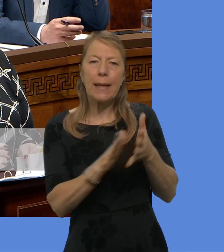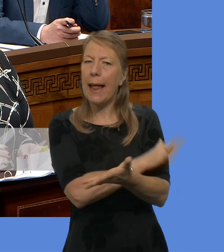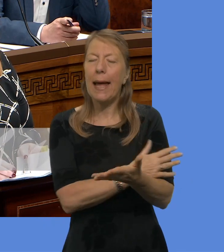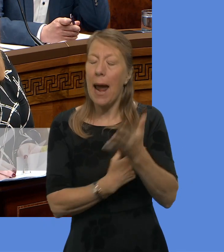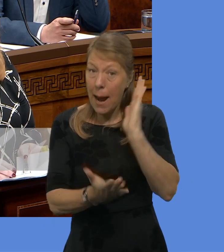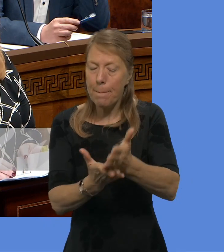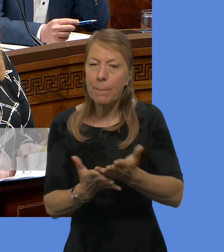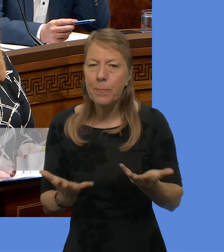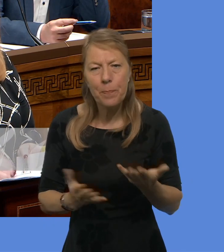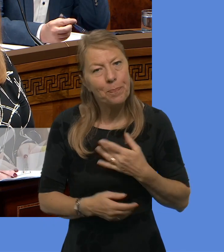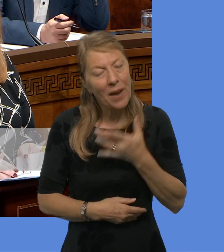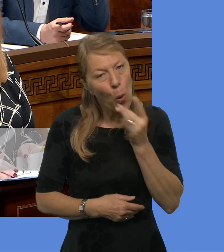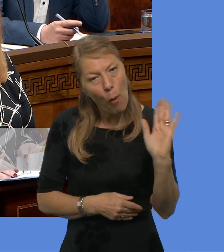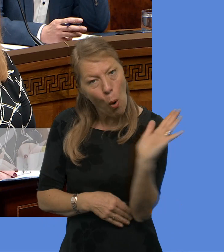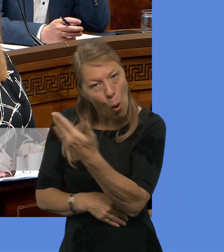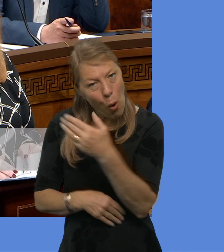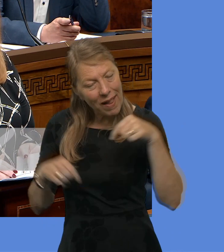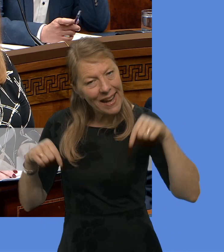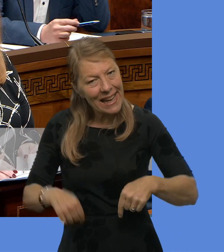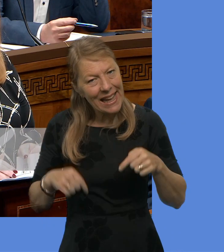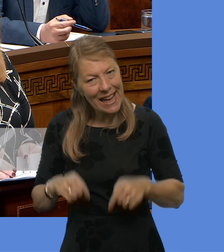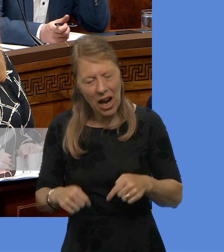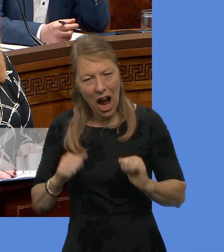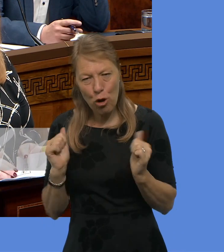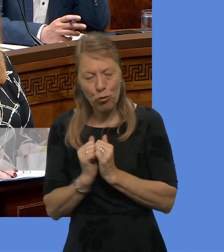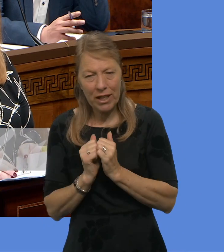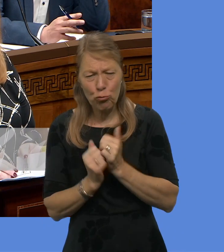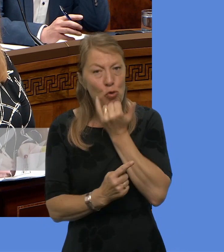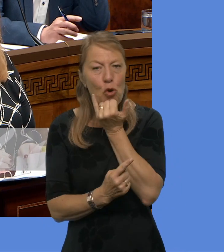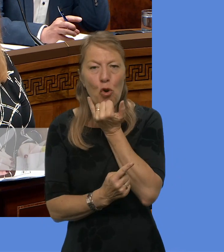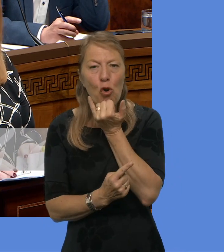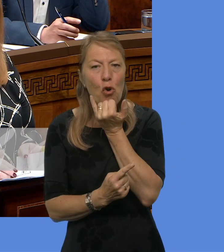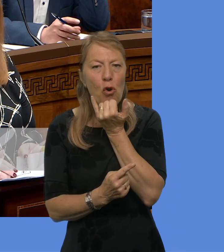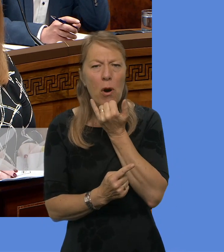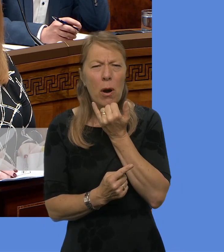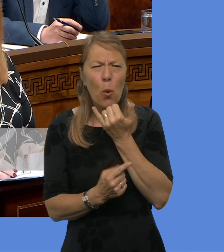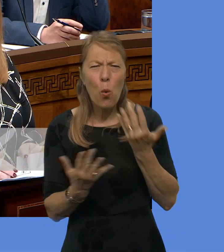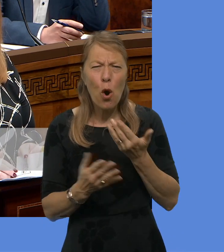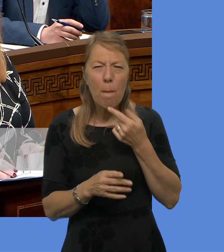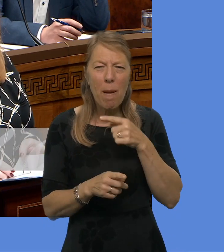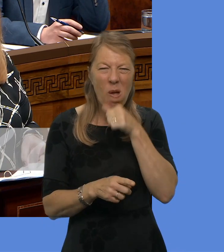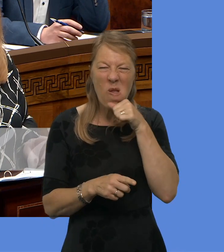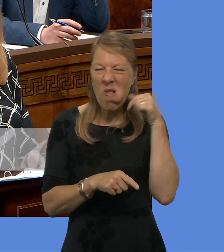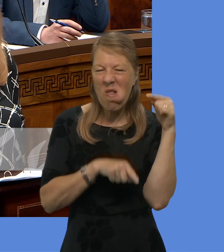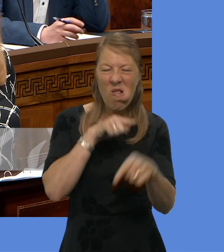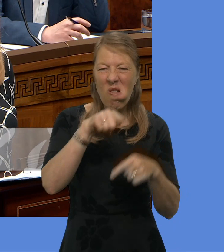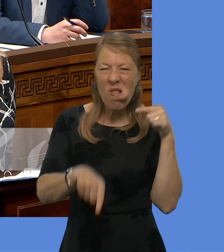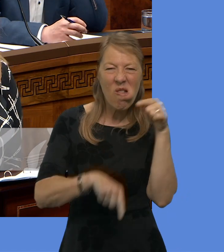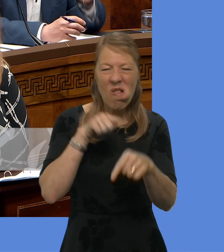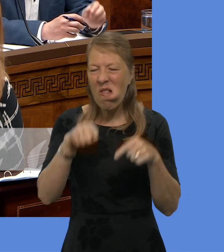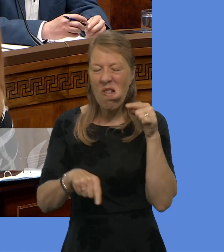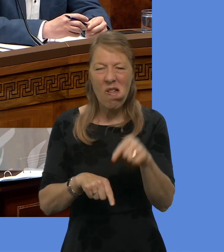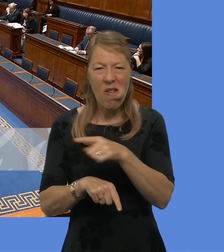we condemn those behaviours that alienate, that harass, that frighten members of our community who may feel